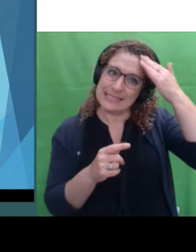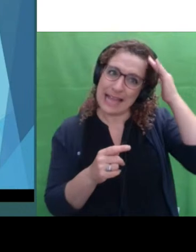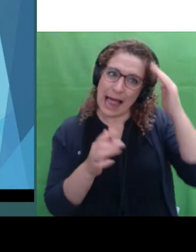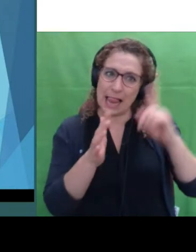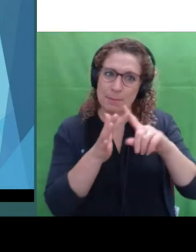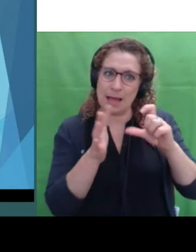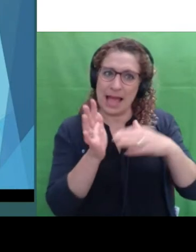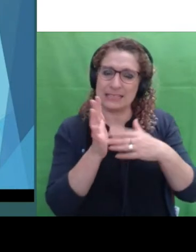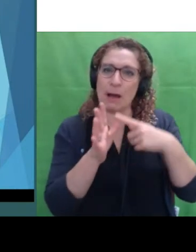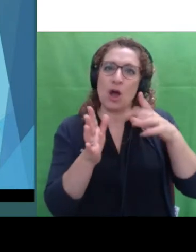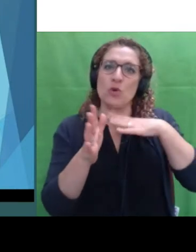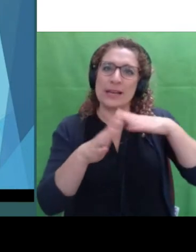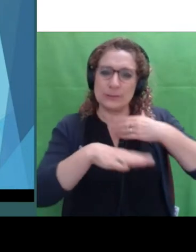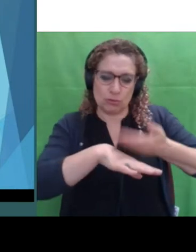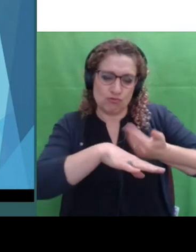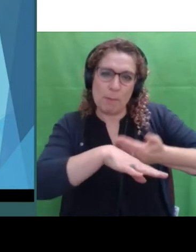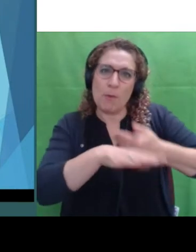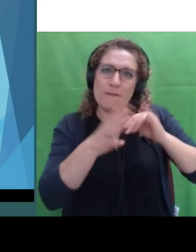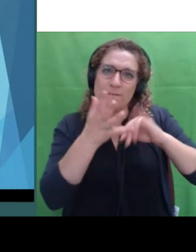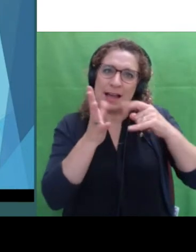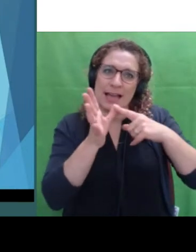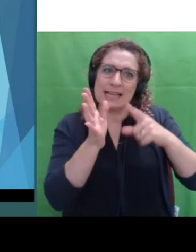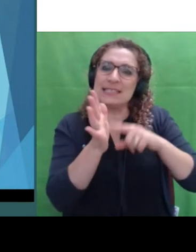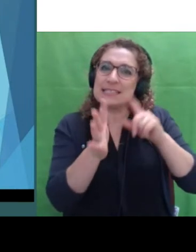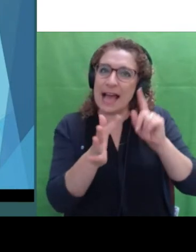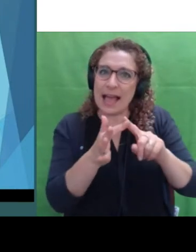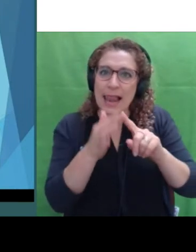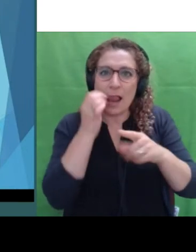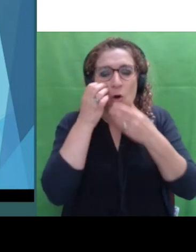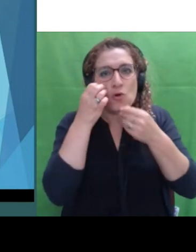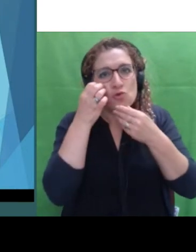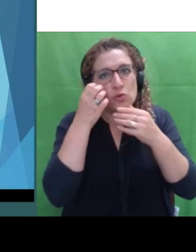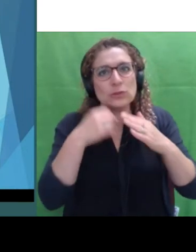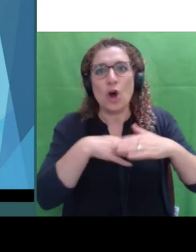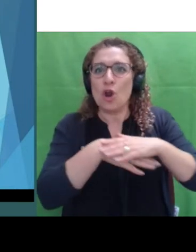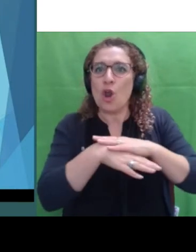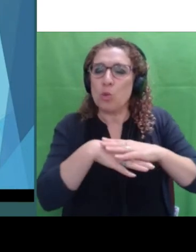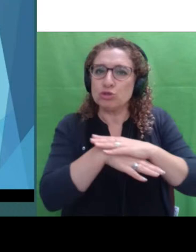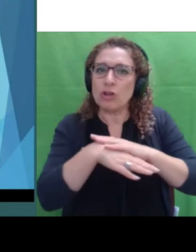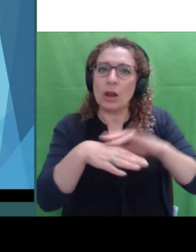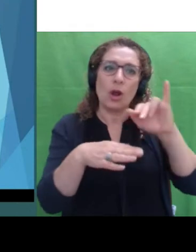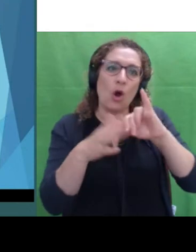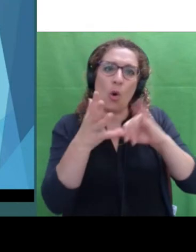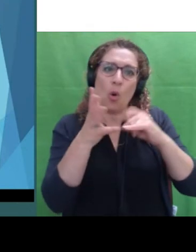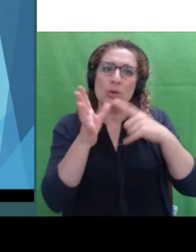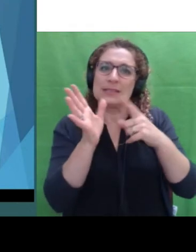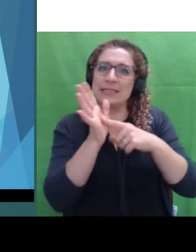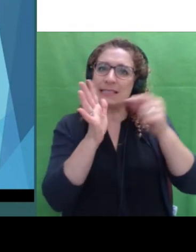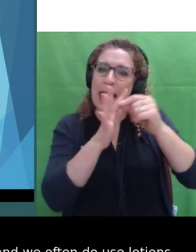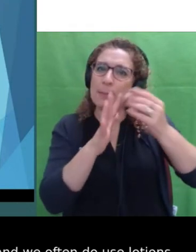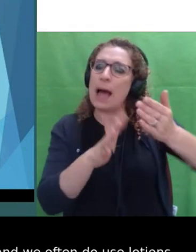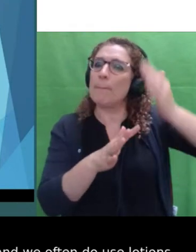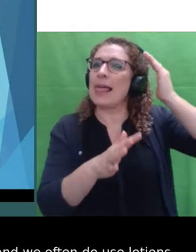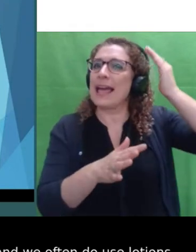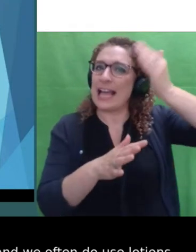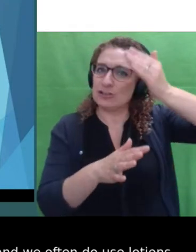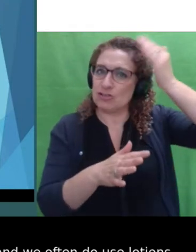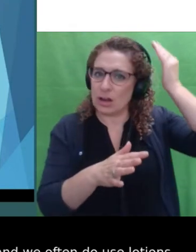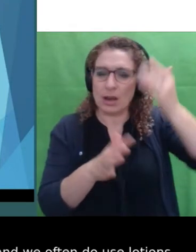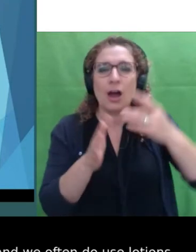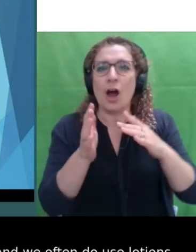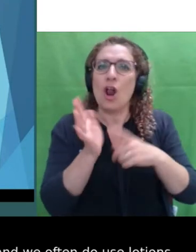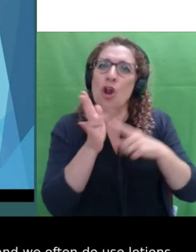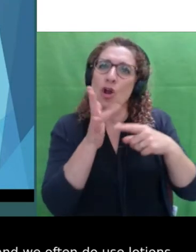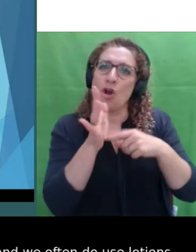treat and we often do use um you know lotions um or scalp applications in fact a lotion is kinda because the alcohol